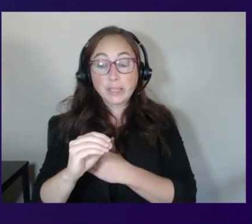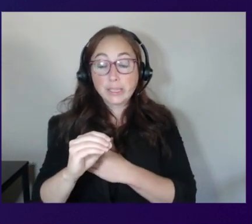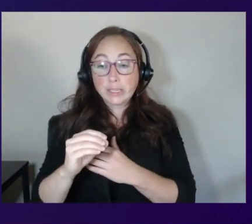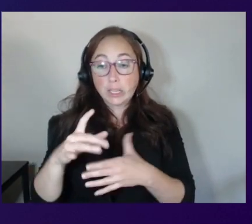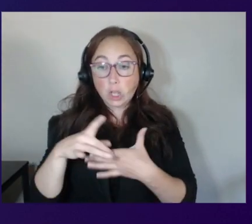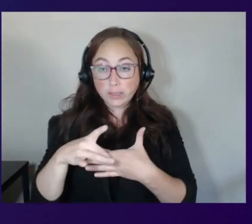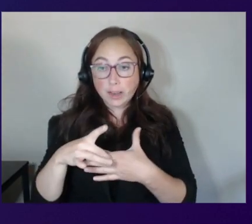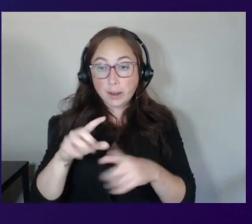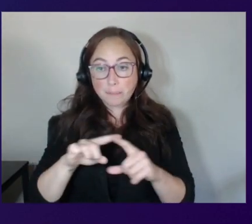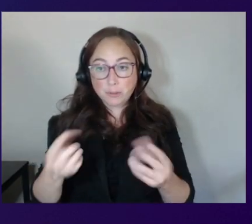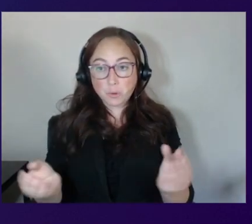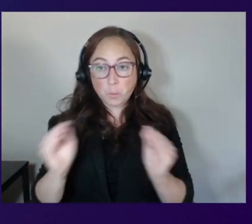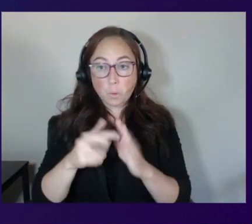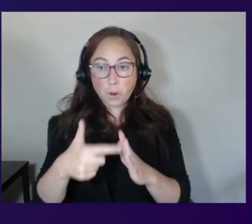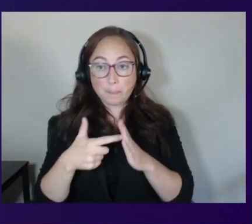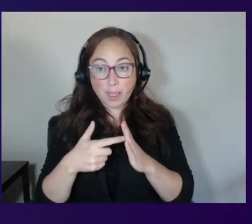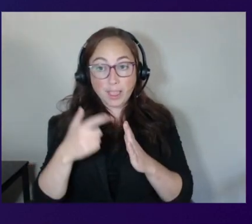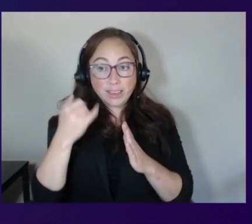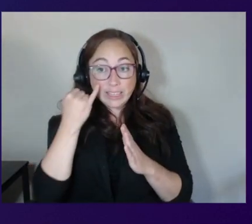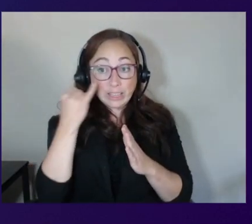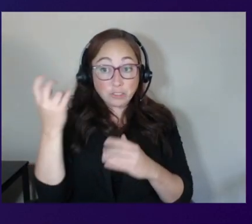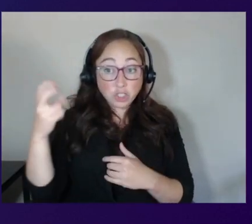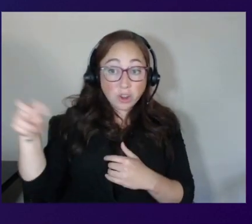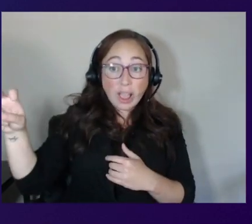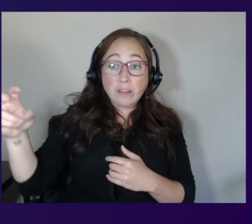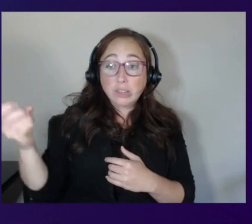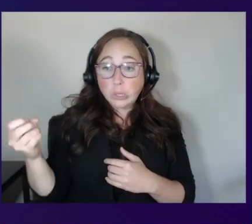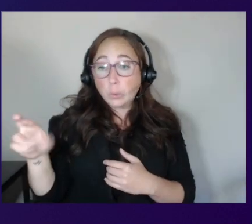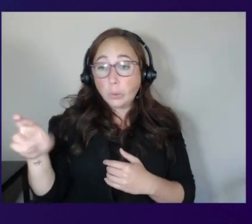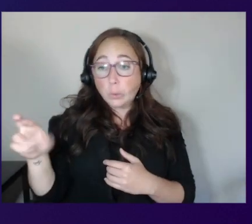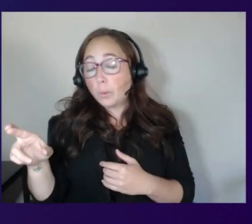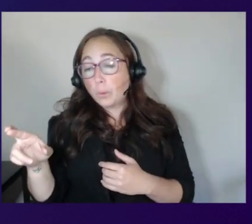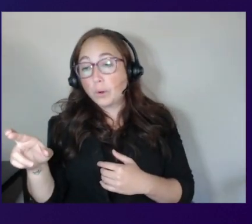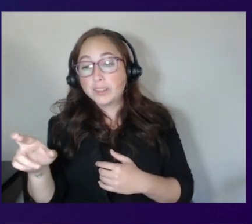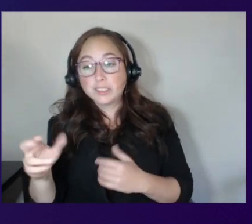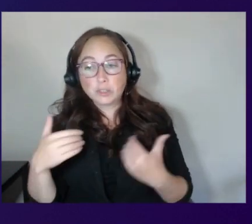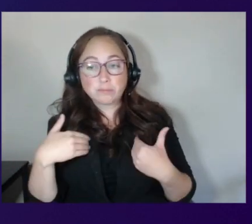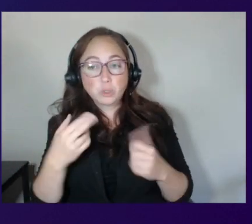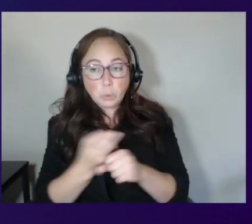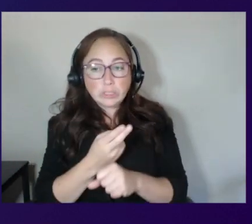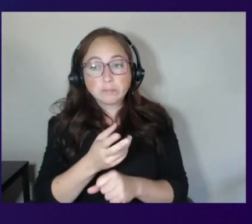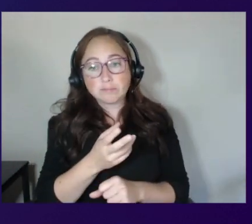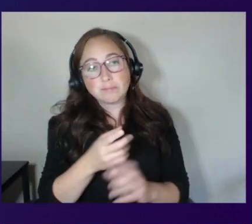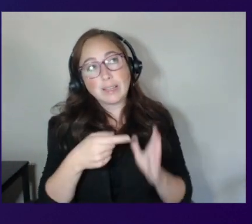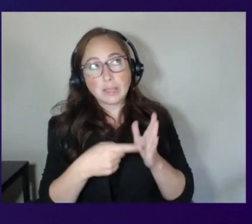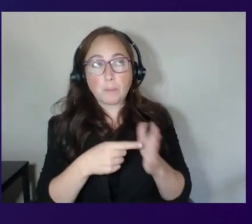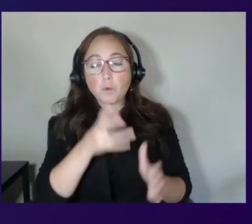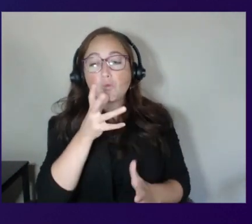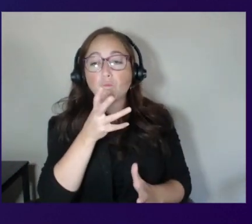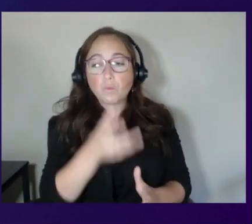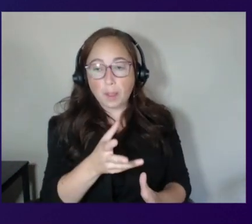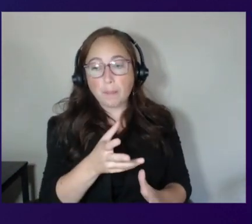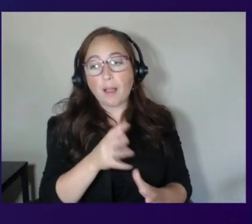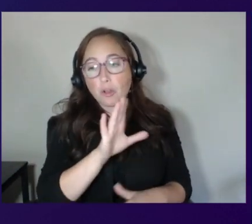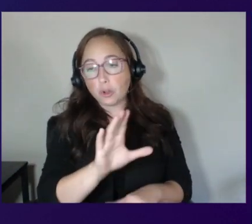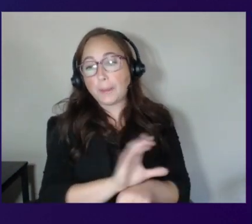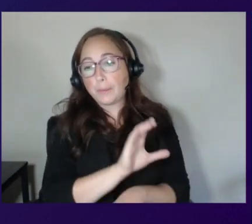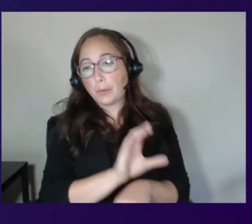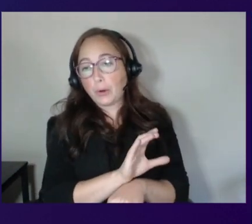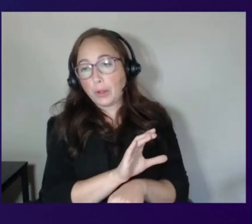using a different device or you're traveling or you're on, grandma's computer, for example, just to be able to log in and quickly respond to an email.